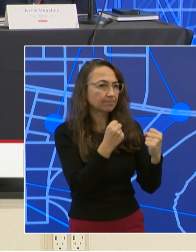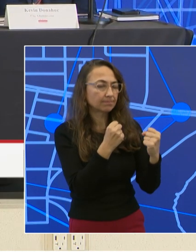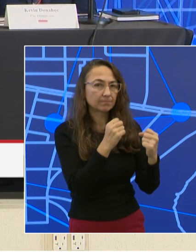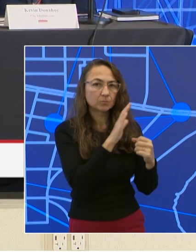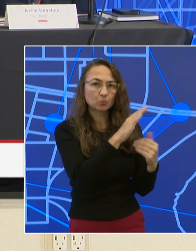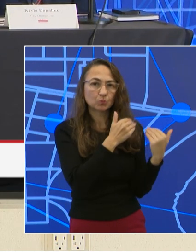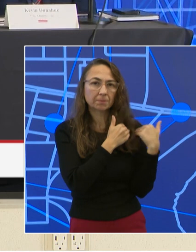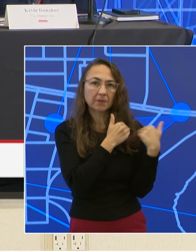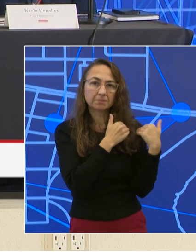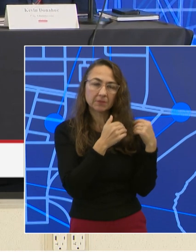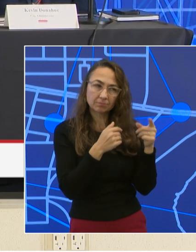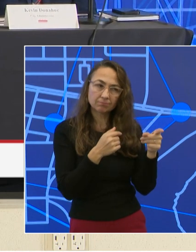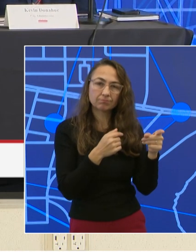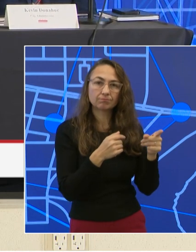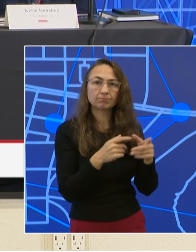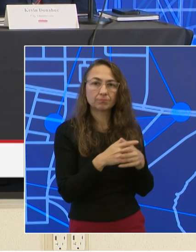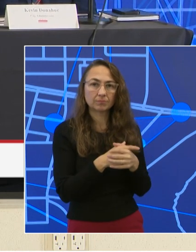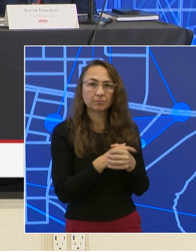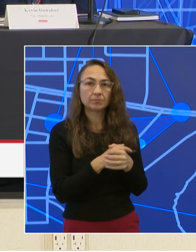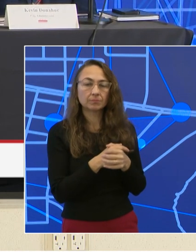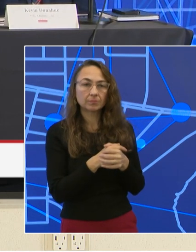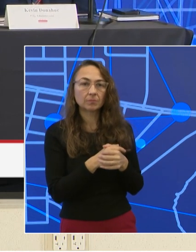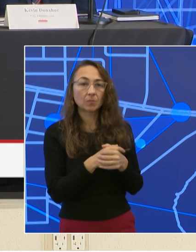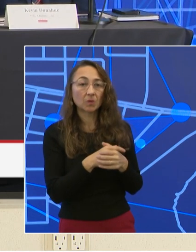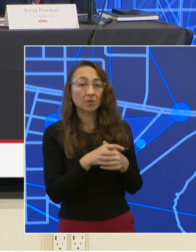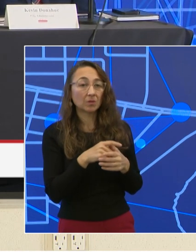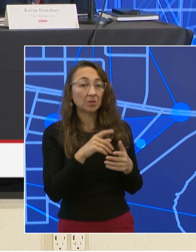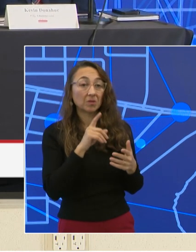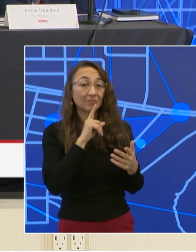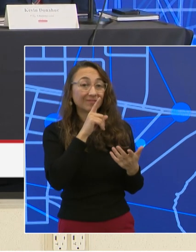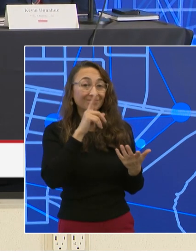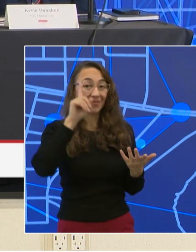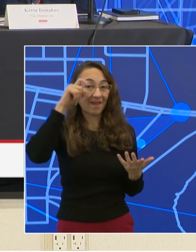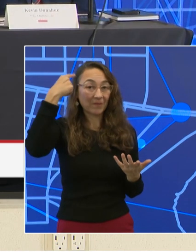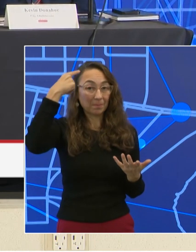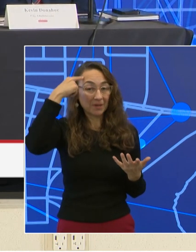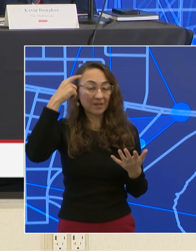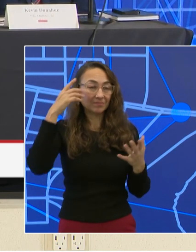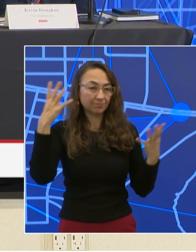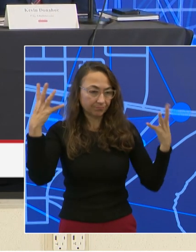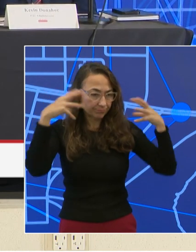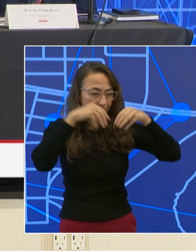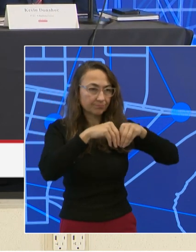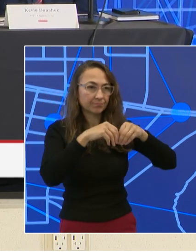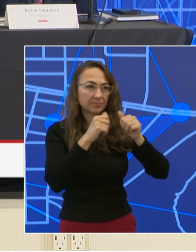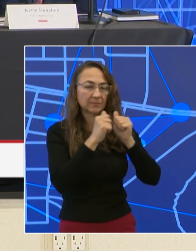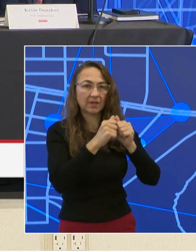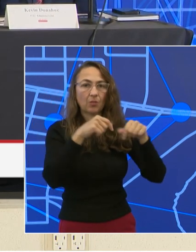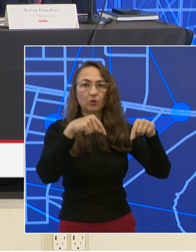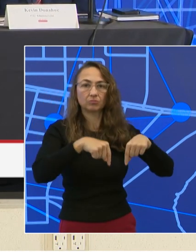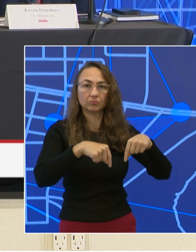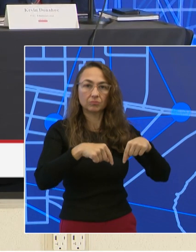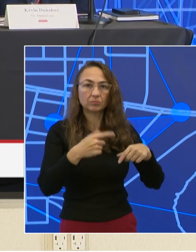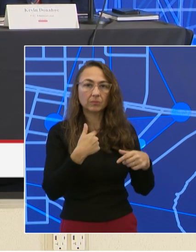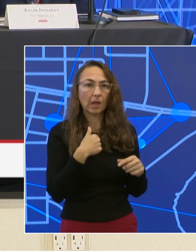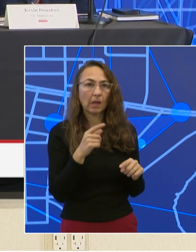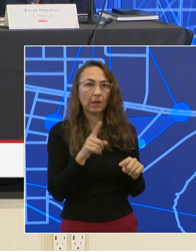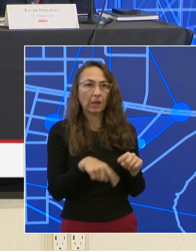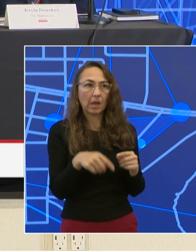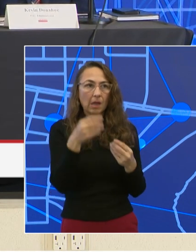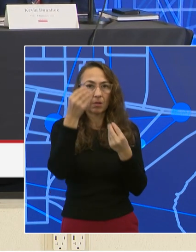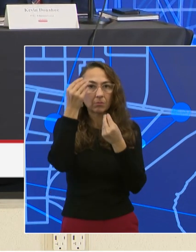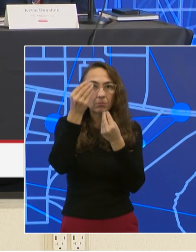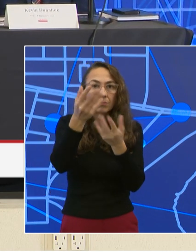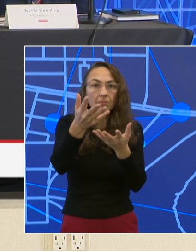it's really an all-of-government approach. I can't tell you right off the top of my head the delta between adults versus